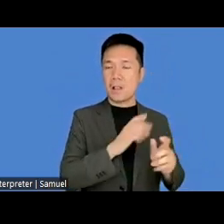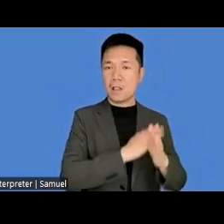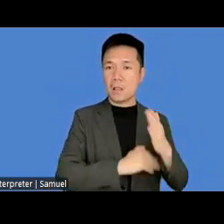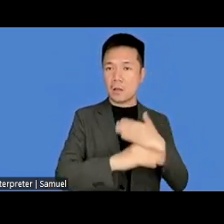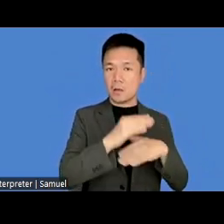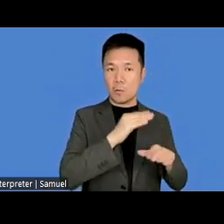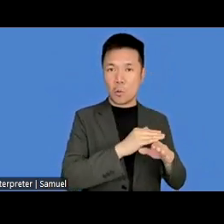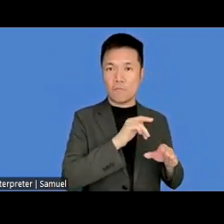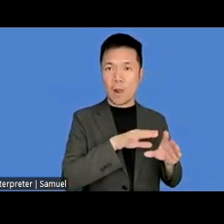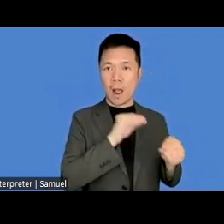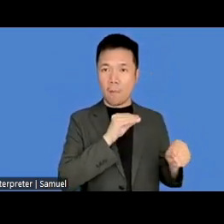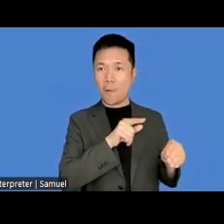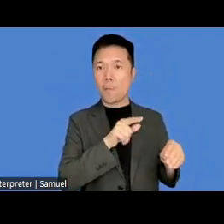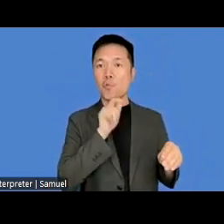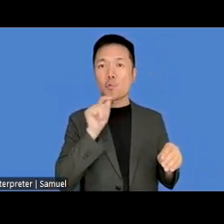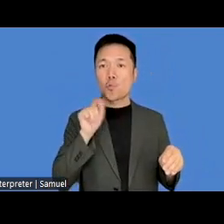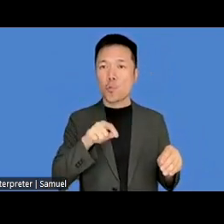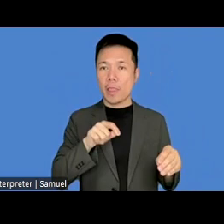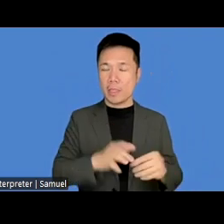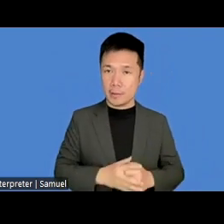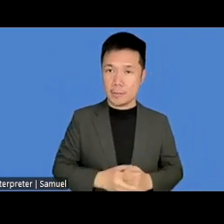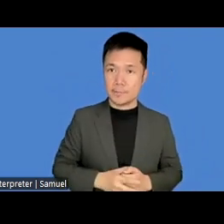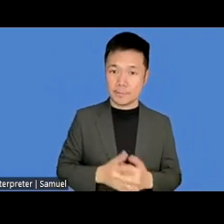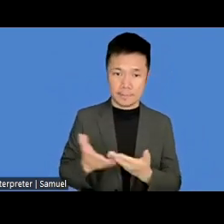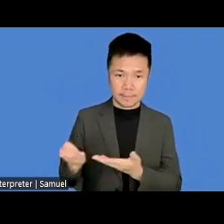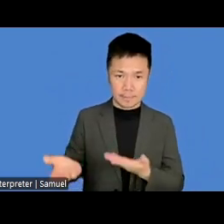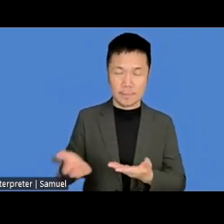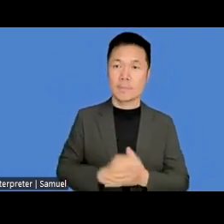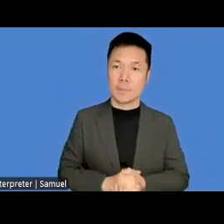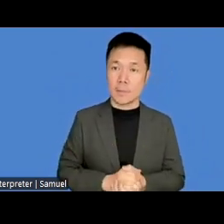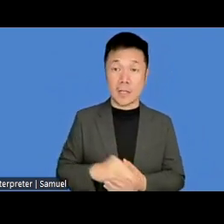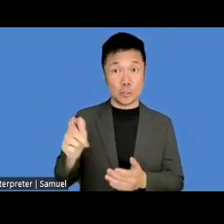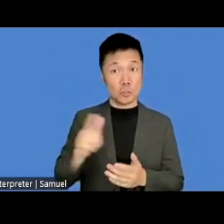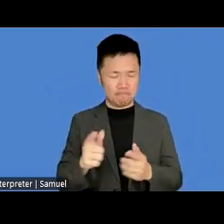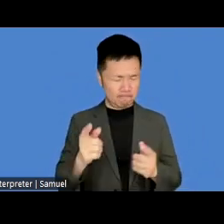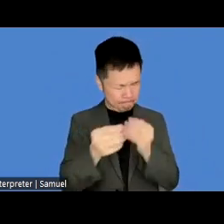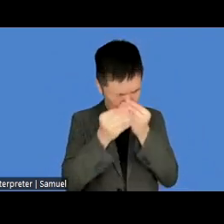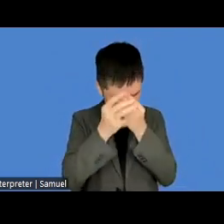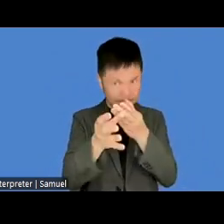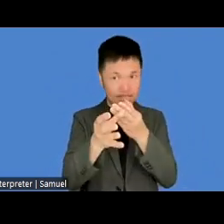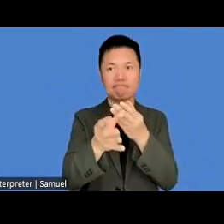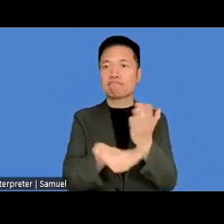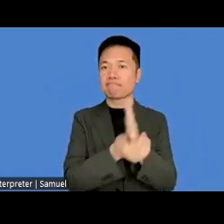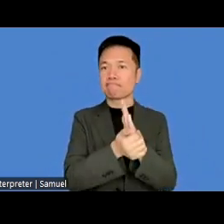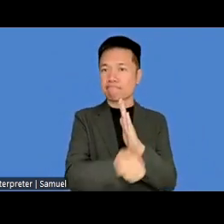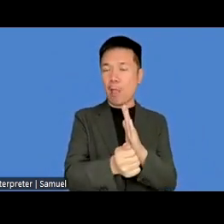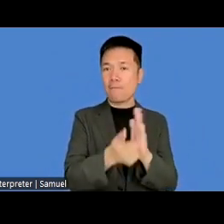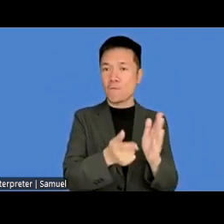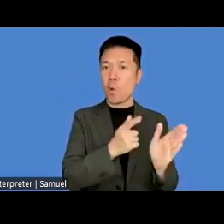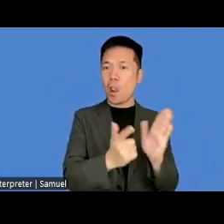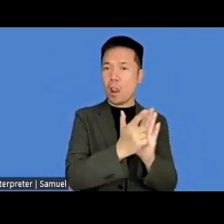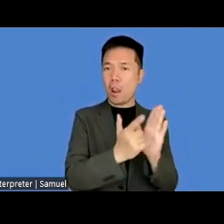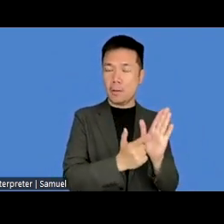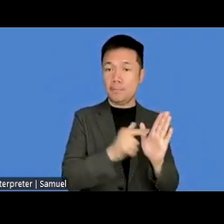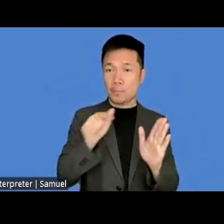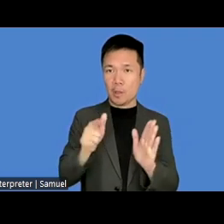from Ukraine. Katerina Reshevska is a legal expert at the Regional Center for Human Rights.